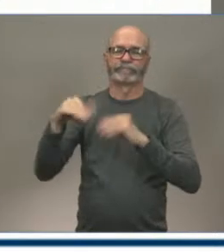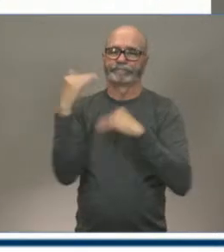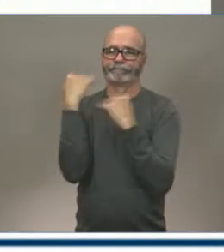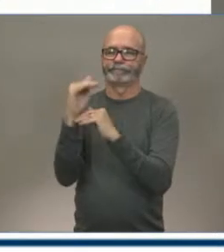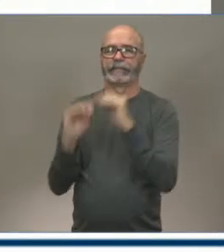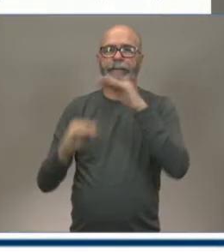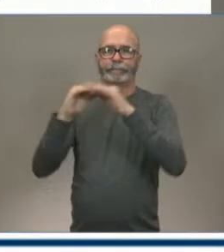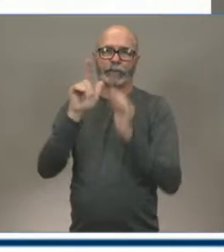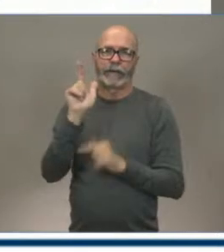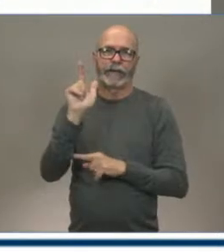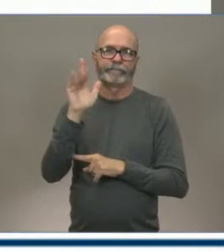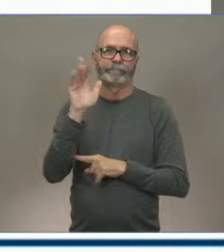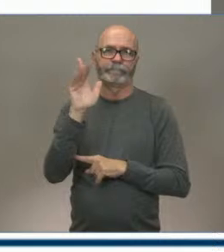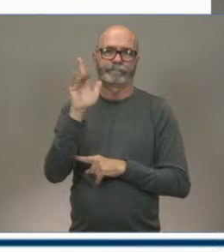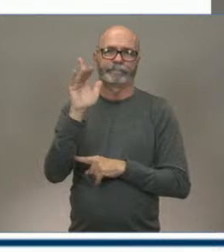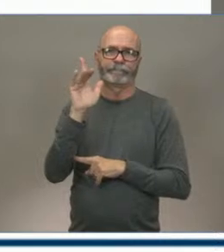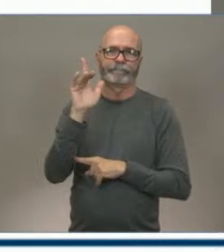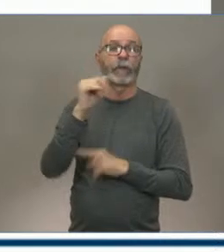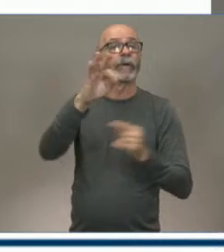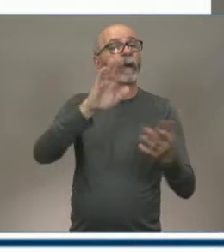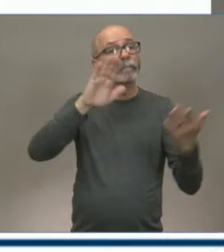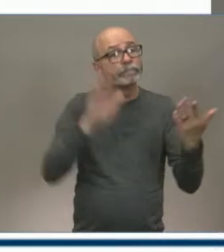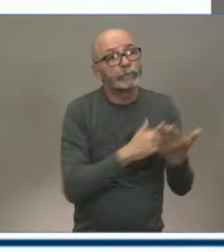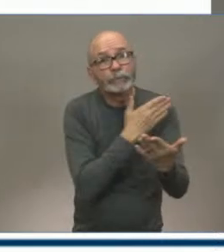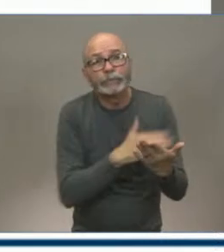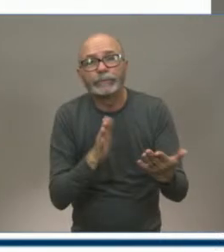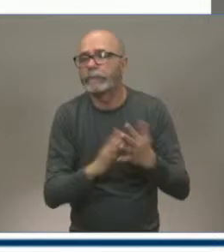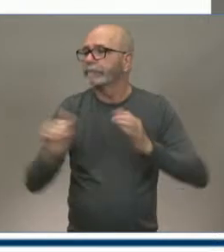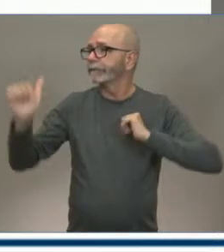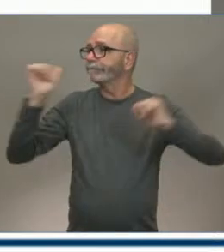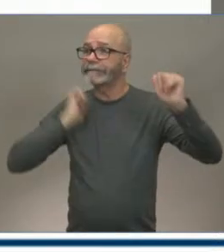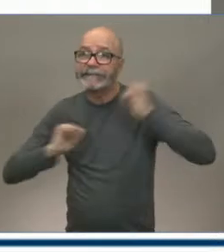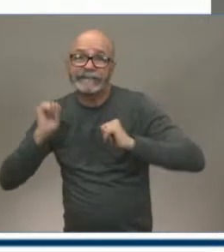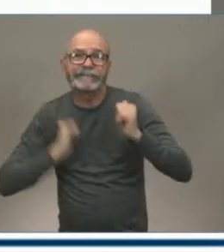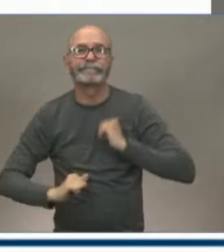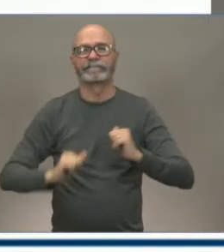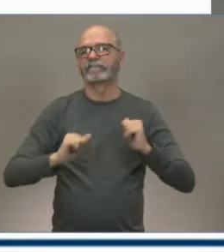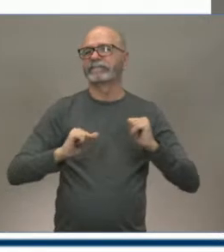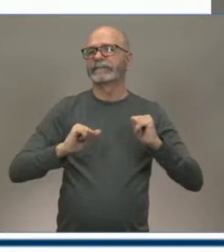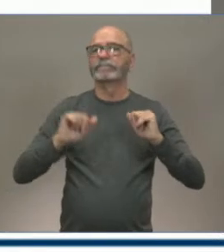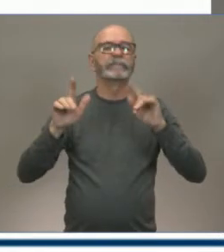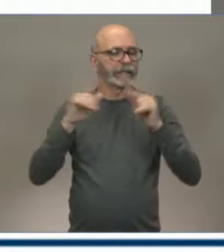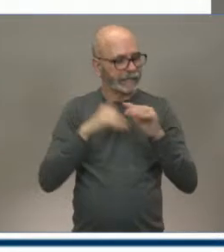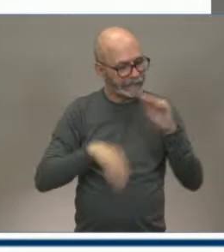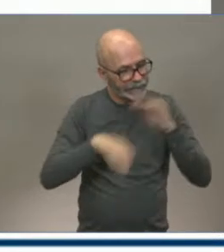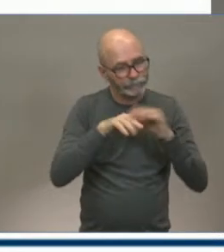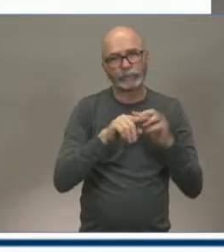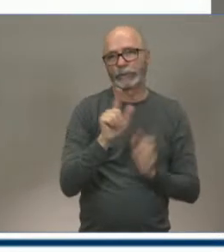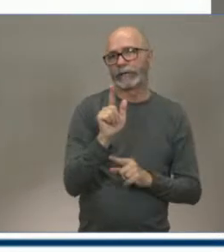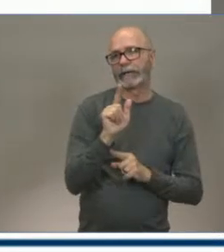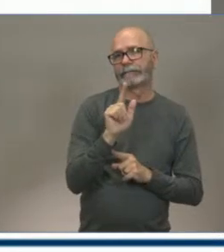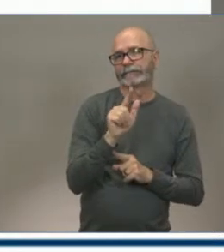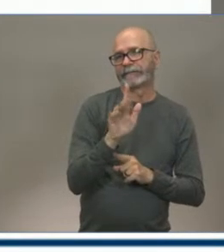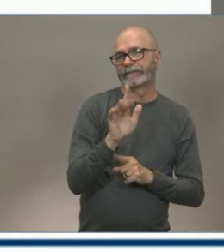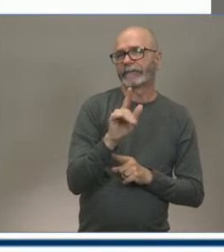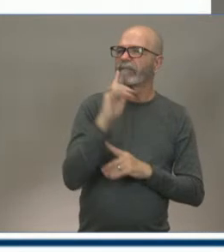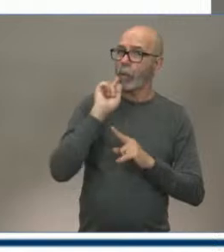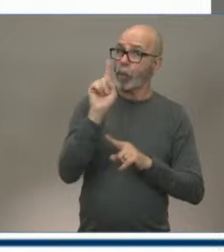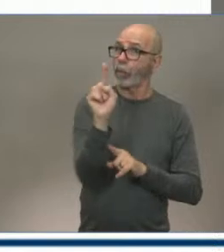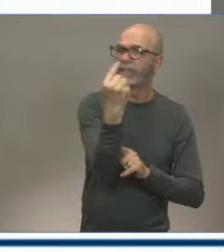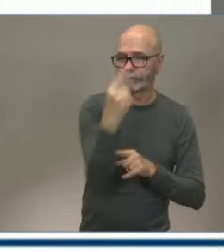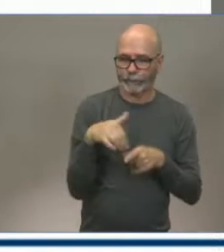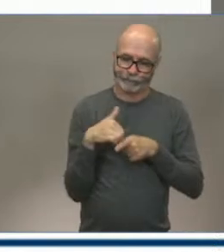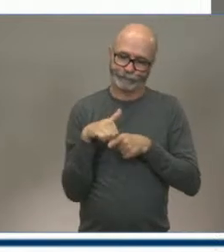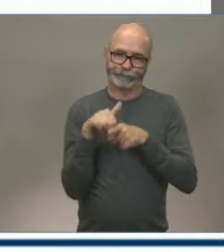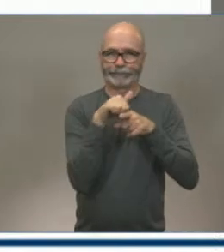a music group or a theater group. And it can be for practices and rehearsals only. So for now, we